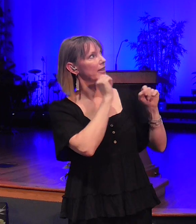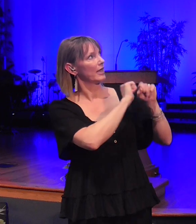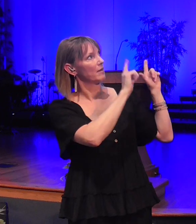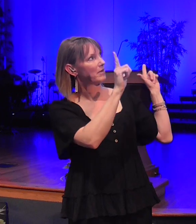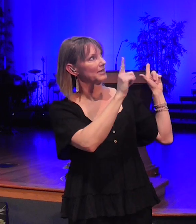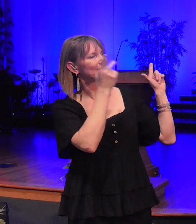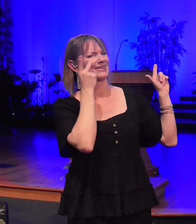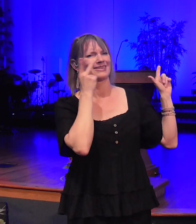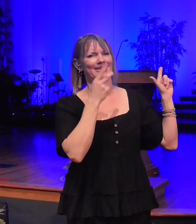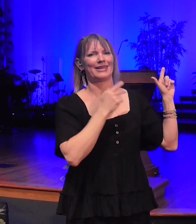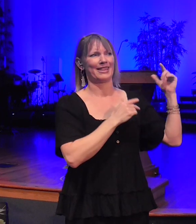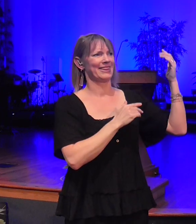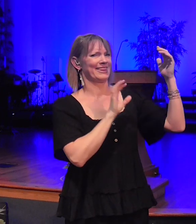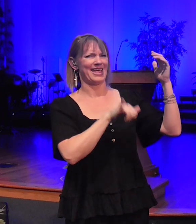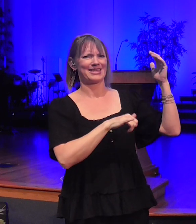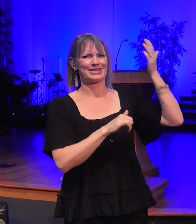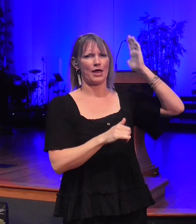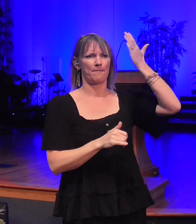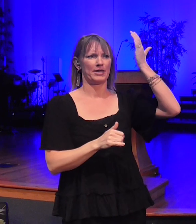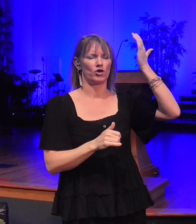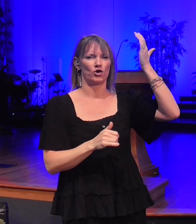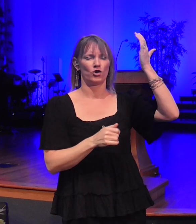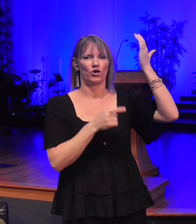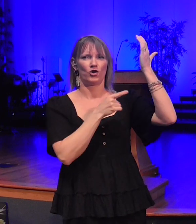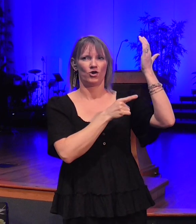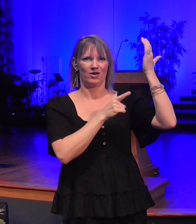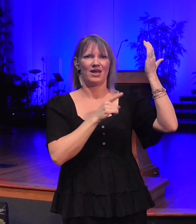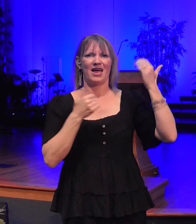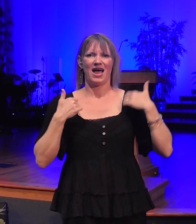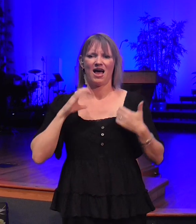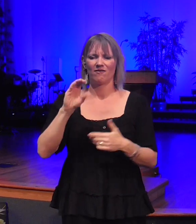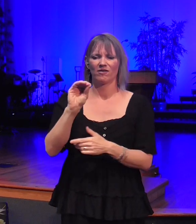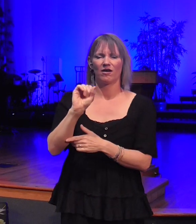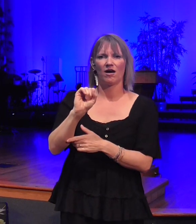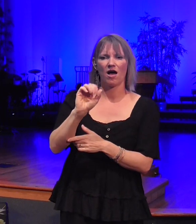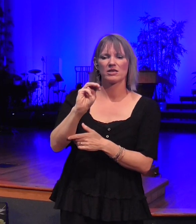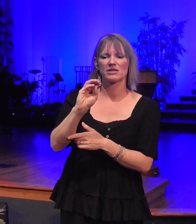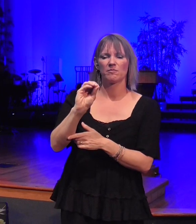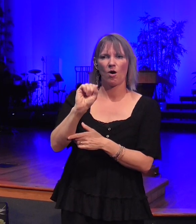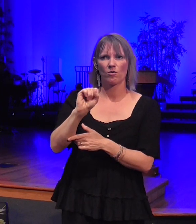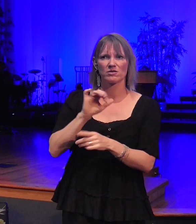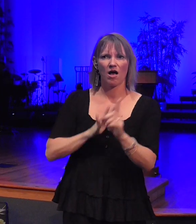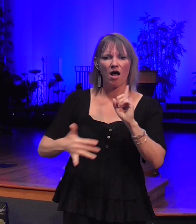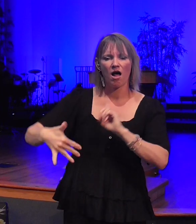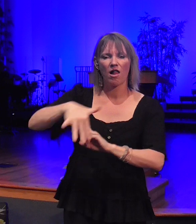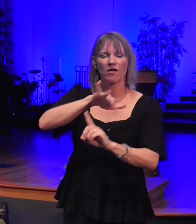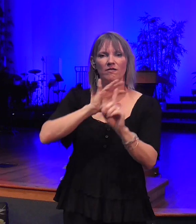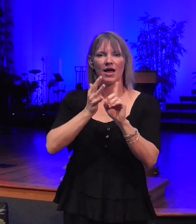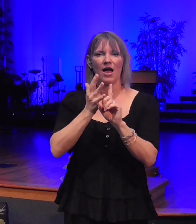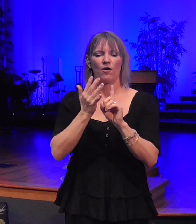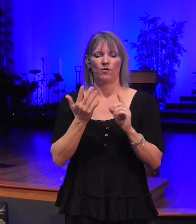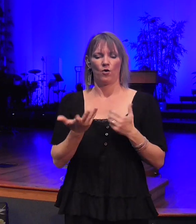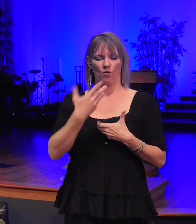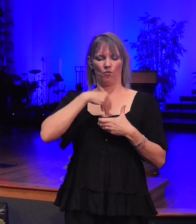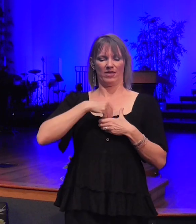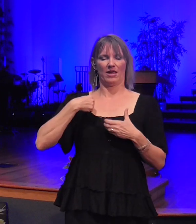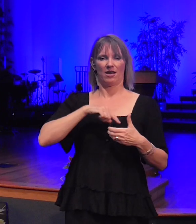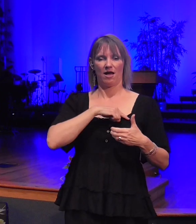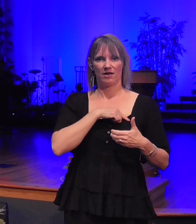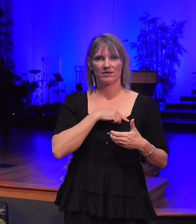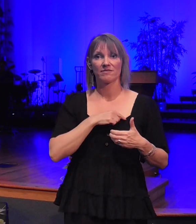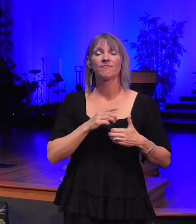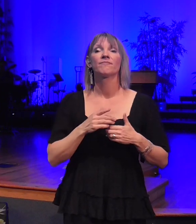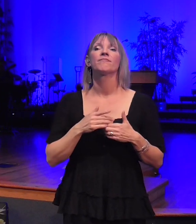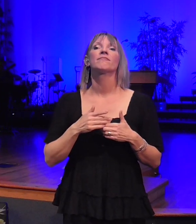to realize that there's a cosmos that surrounds us and a cosmos that is within us. And so I invite you sometime